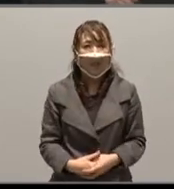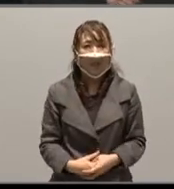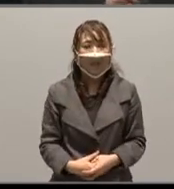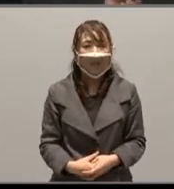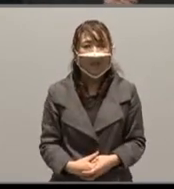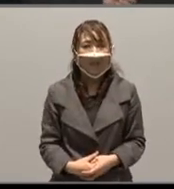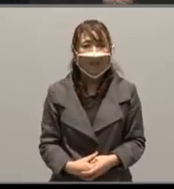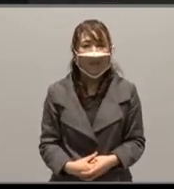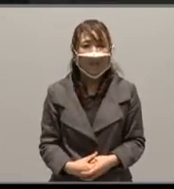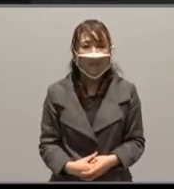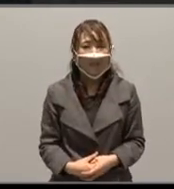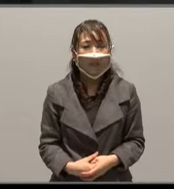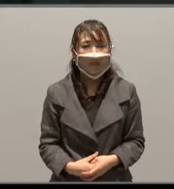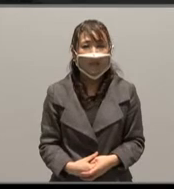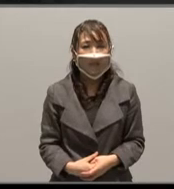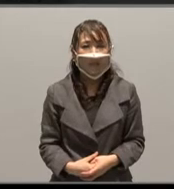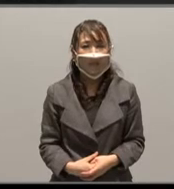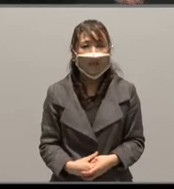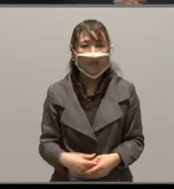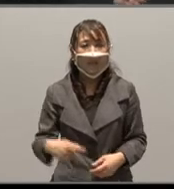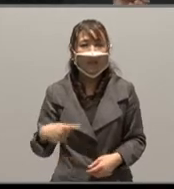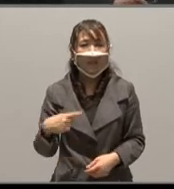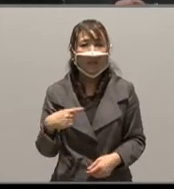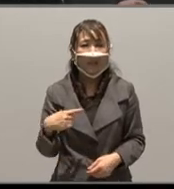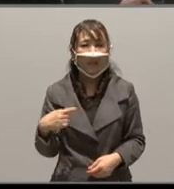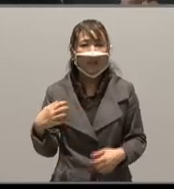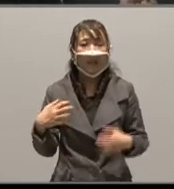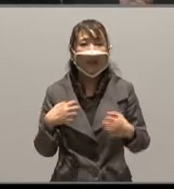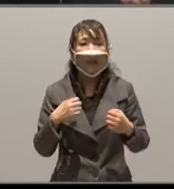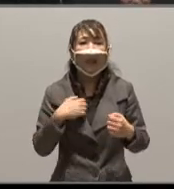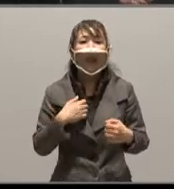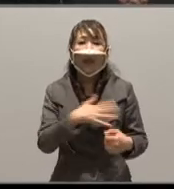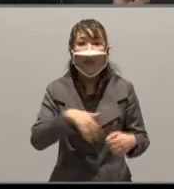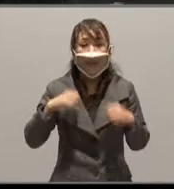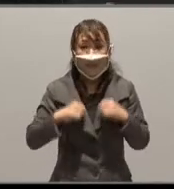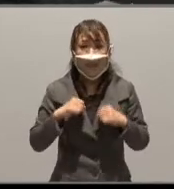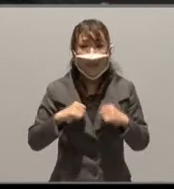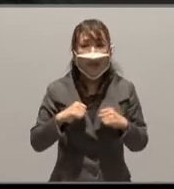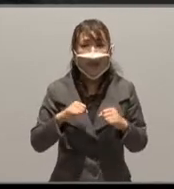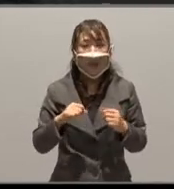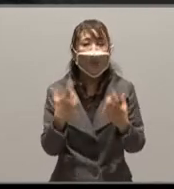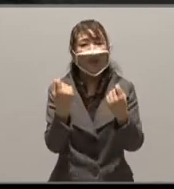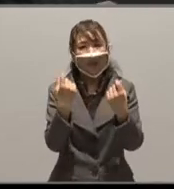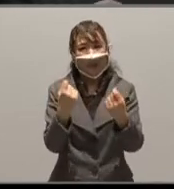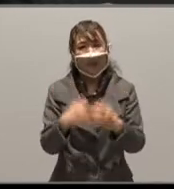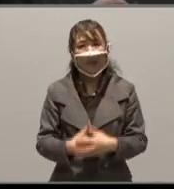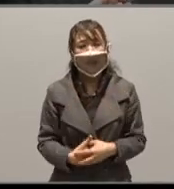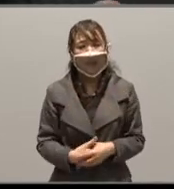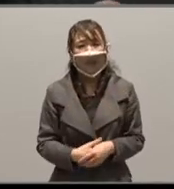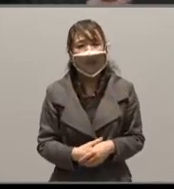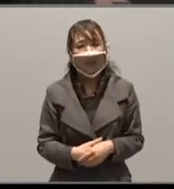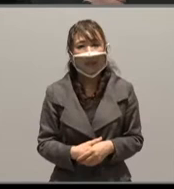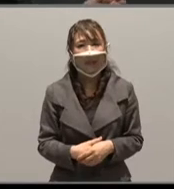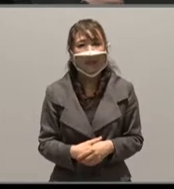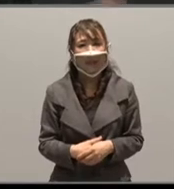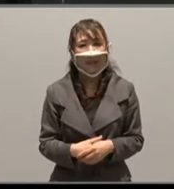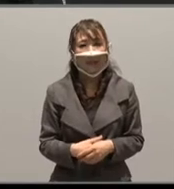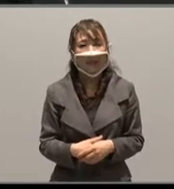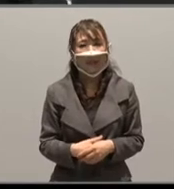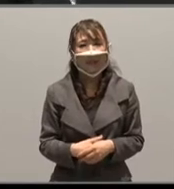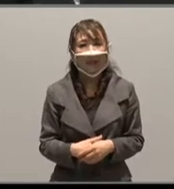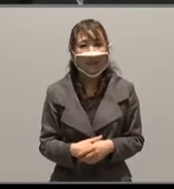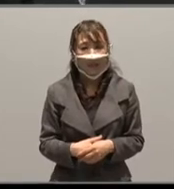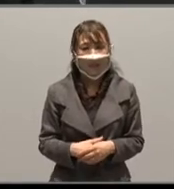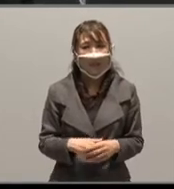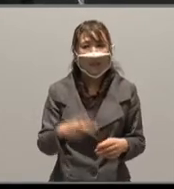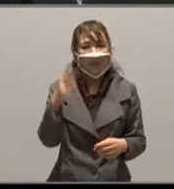forest bathing. What about the physical stress hormones? Well, it also goes down. It goes down on the first